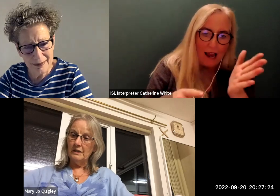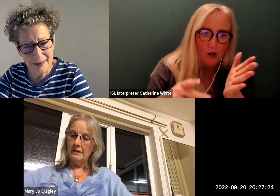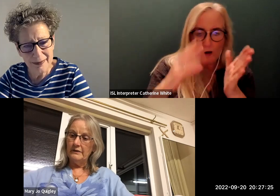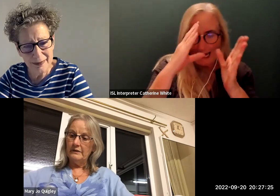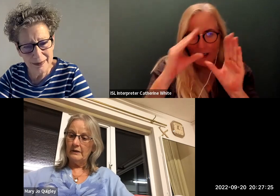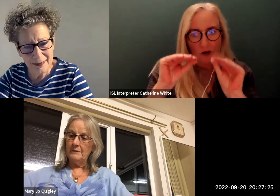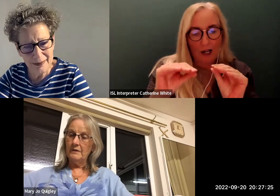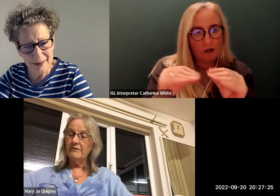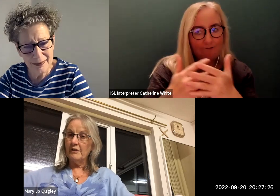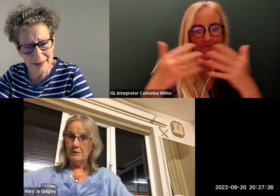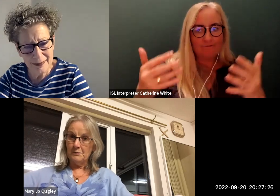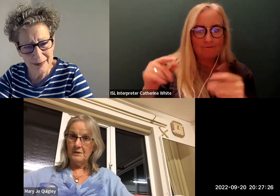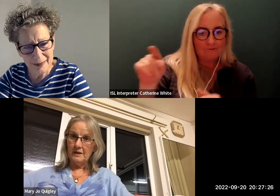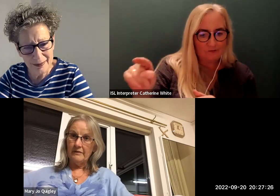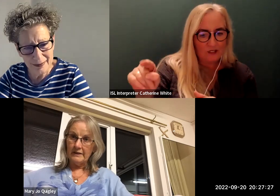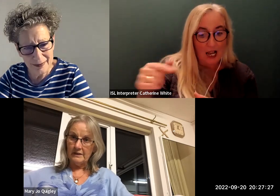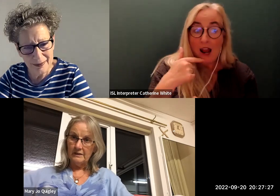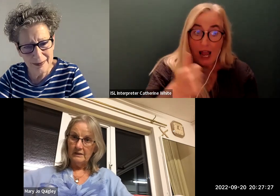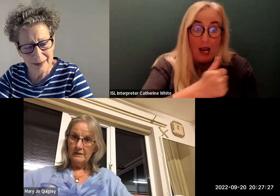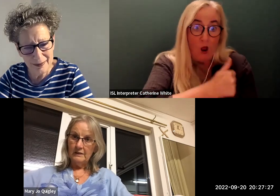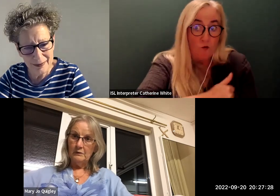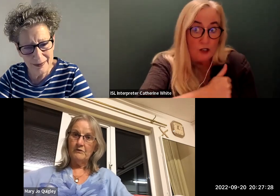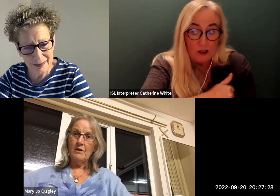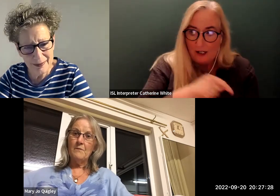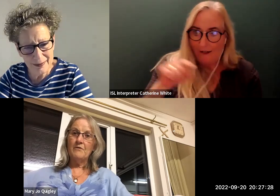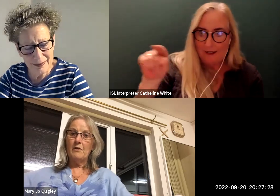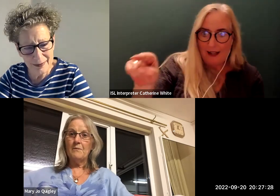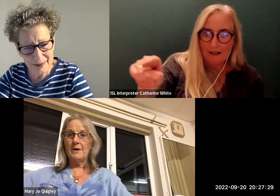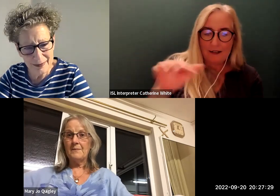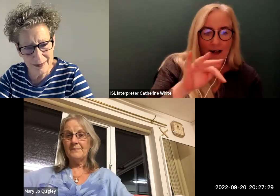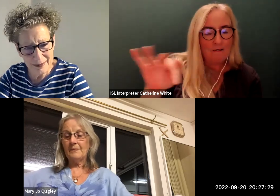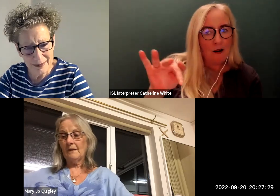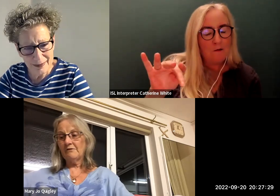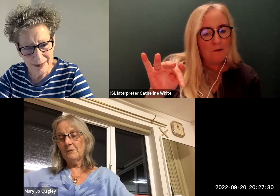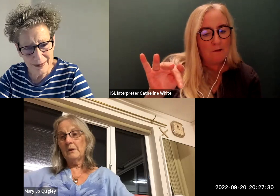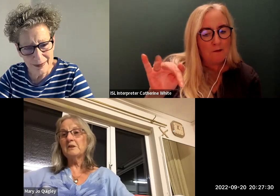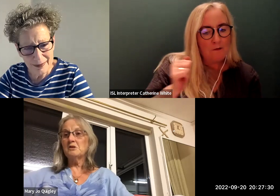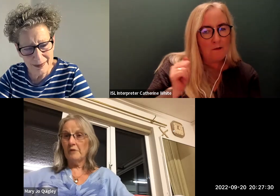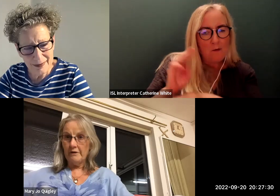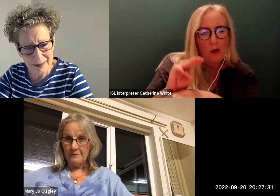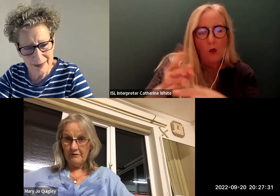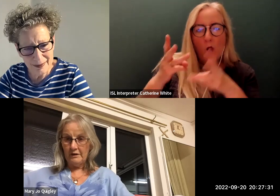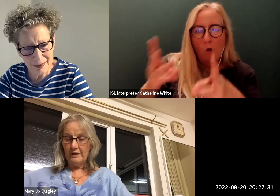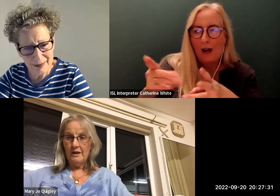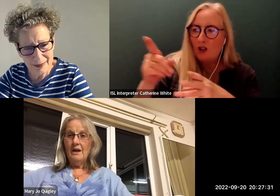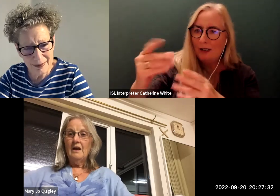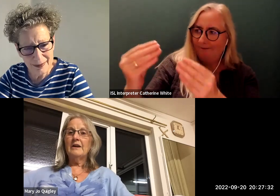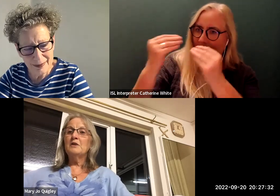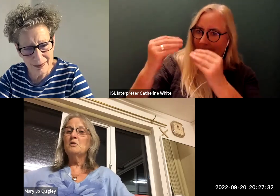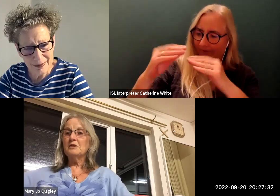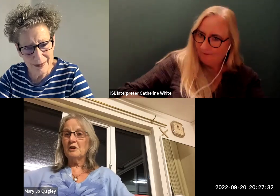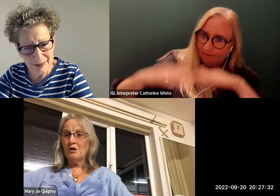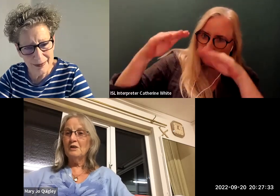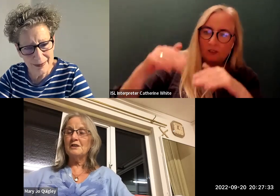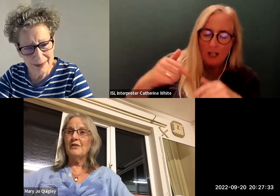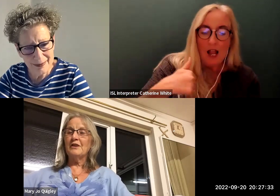education, and I very much appreciate that, you know, from the way that she reared me, if you like. And I